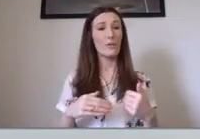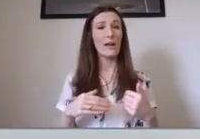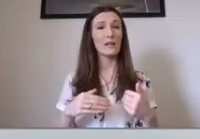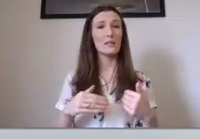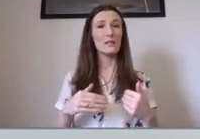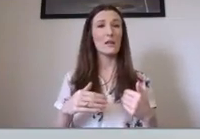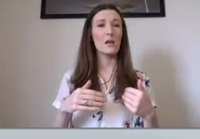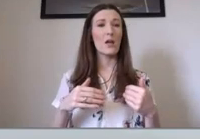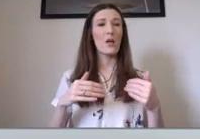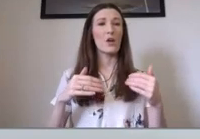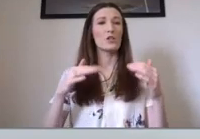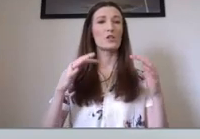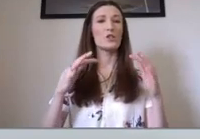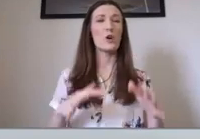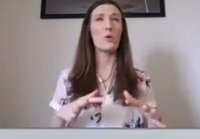you're nervous,